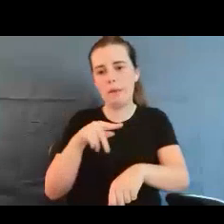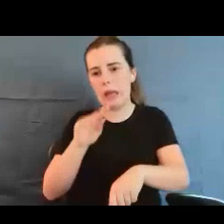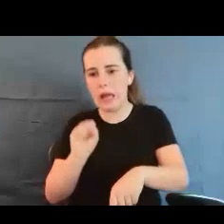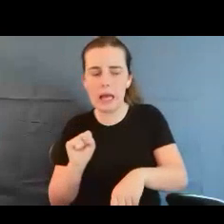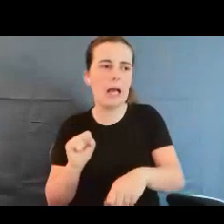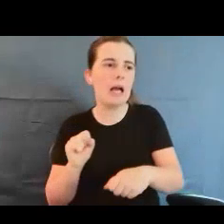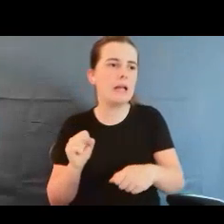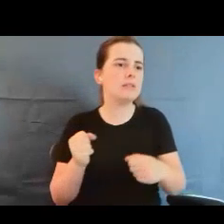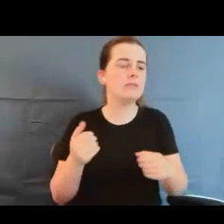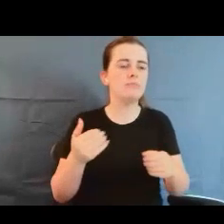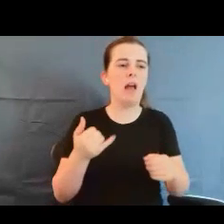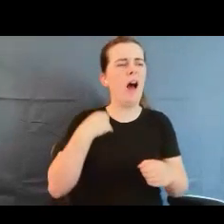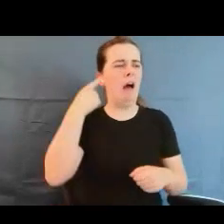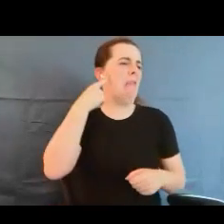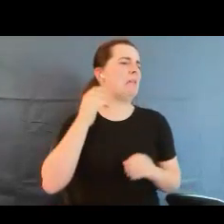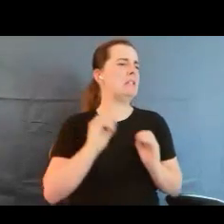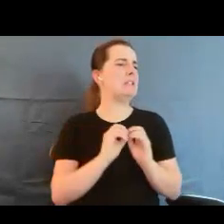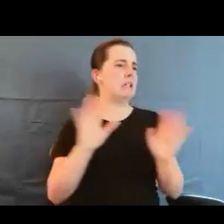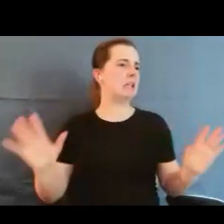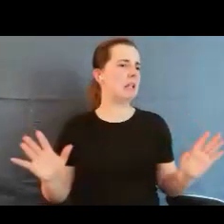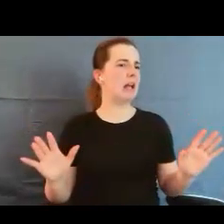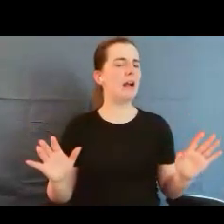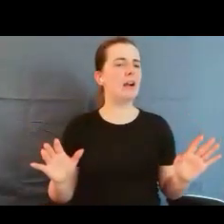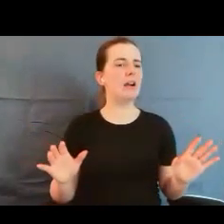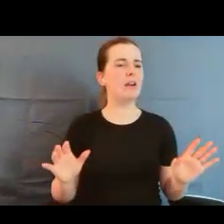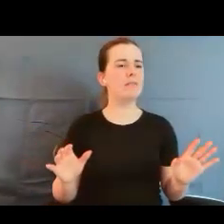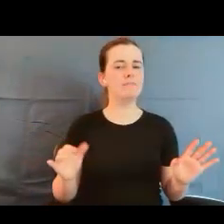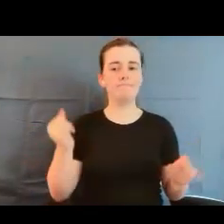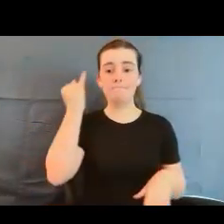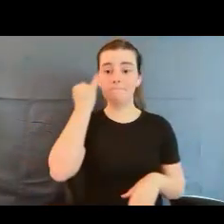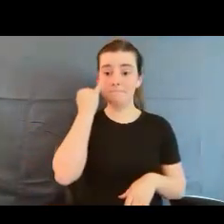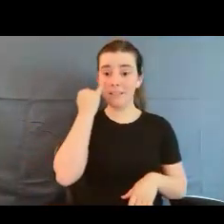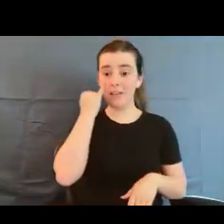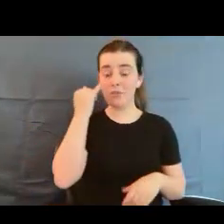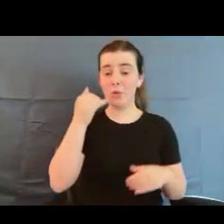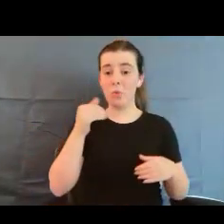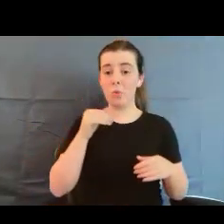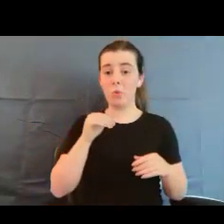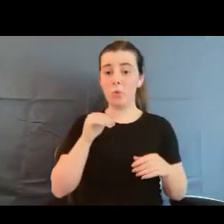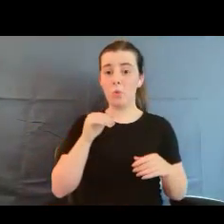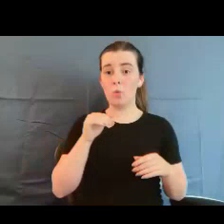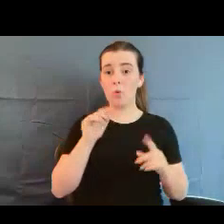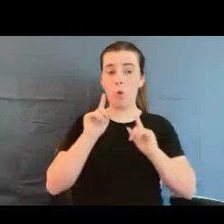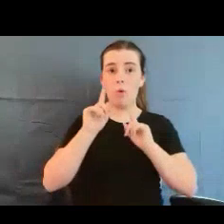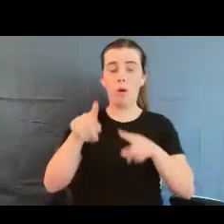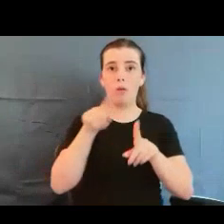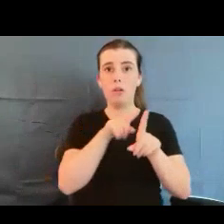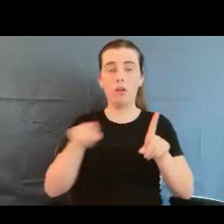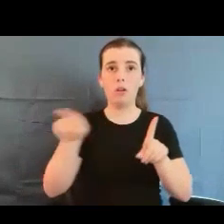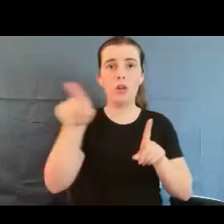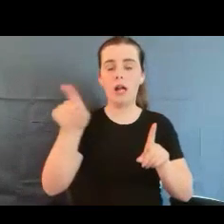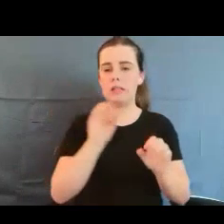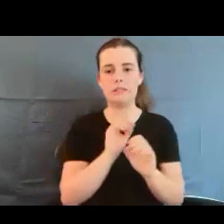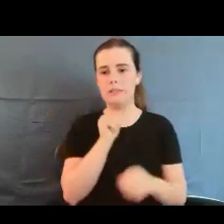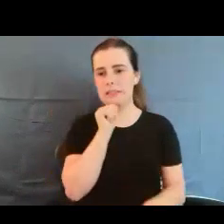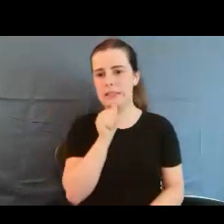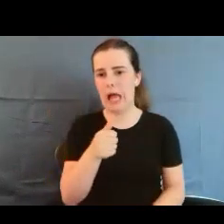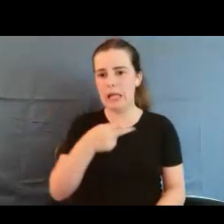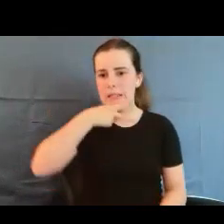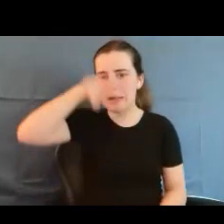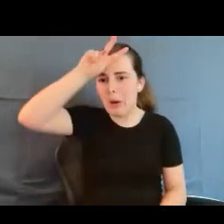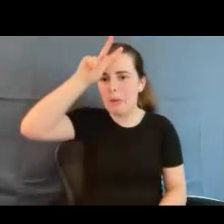clearly marked, and then it's pretty hilarious how if you go there on a day that's not Speedgoat and you try to run some of these trails, you're like, I have no idea where I'm going. It is pretty hard,